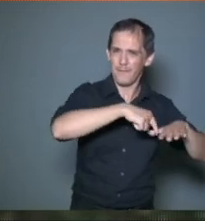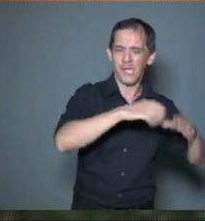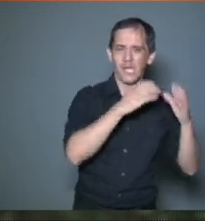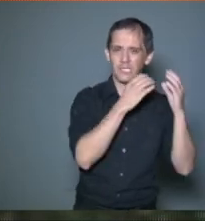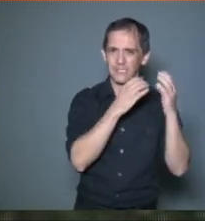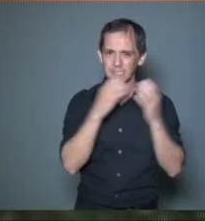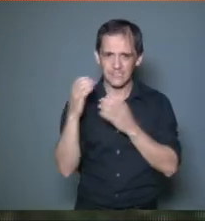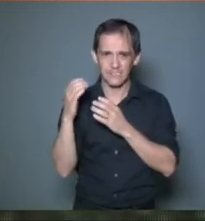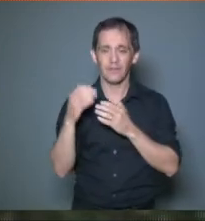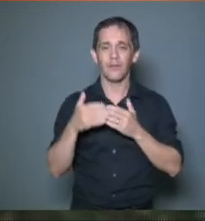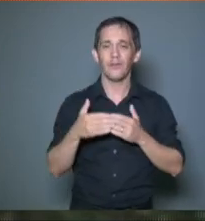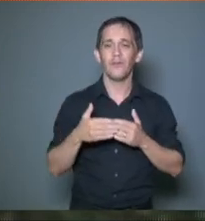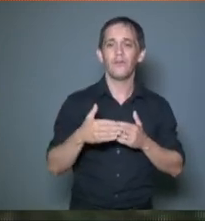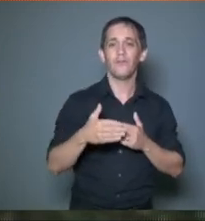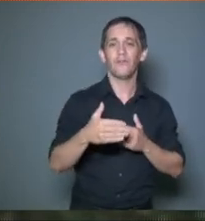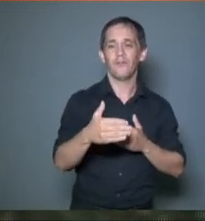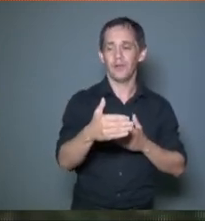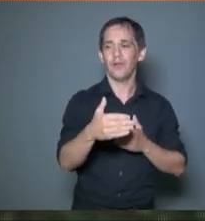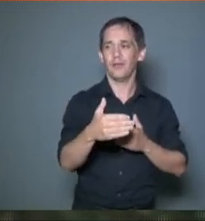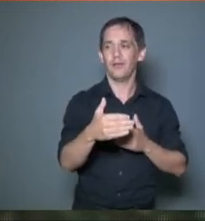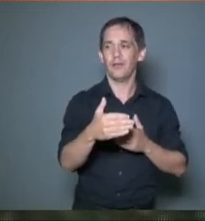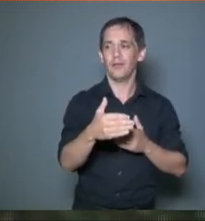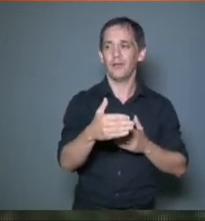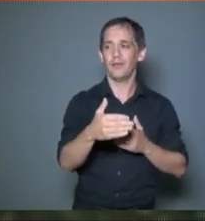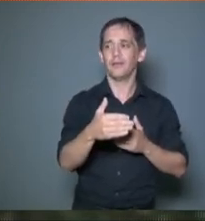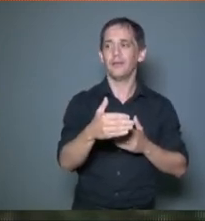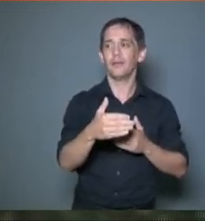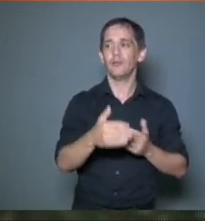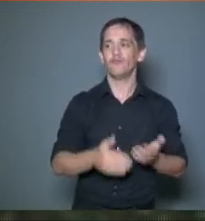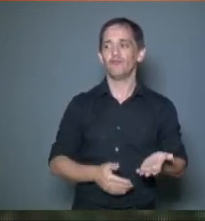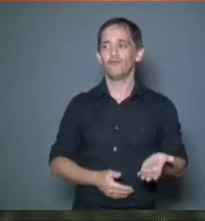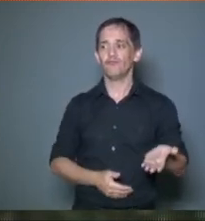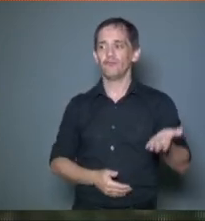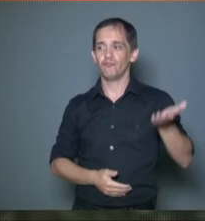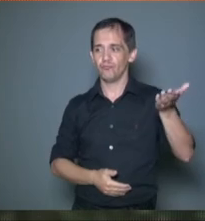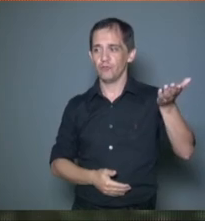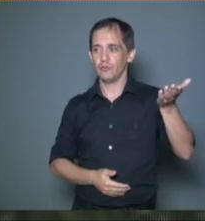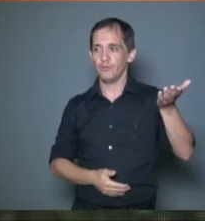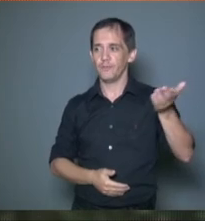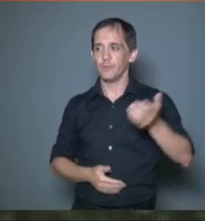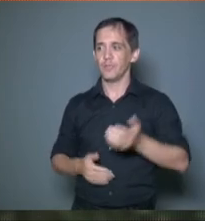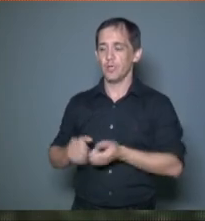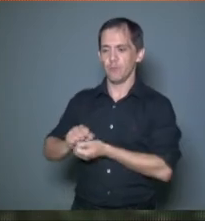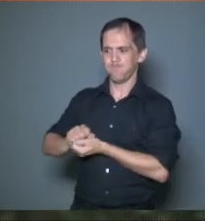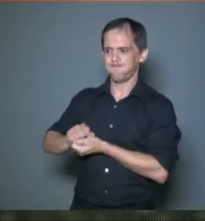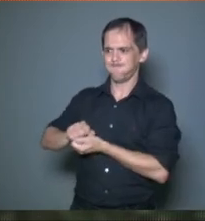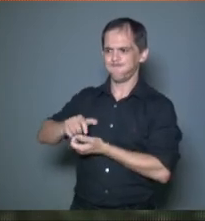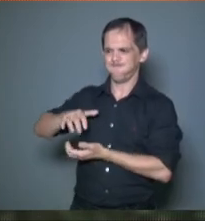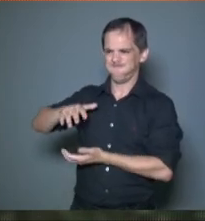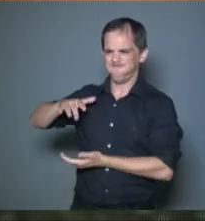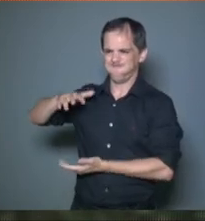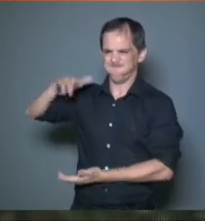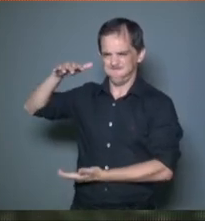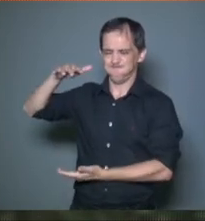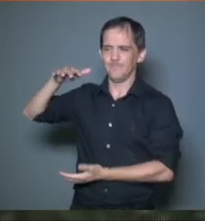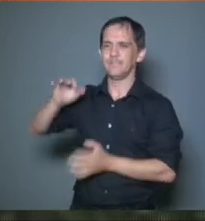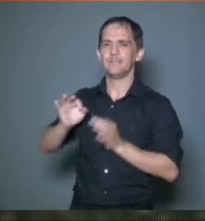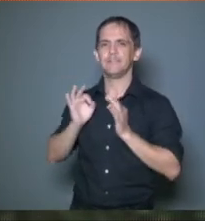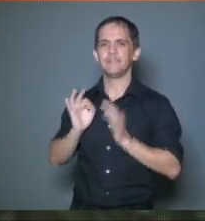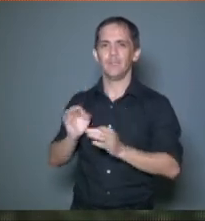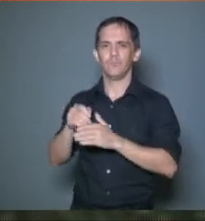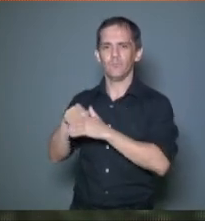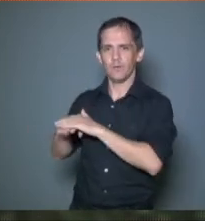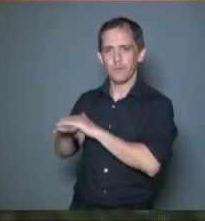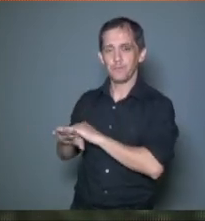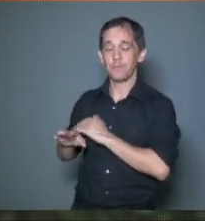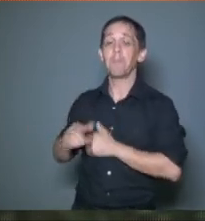All the money coming from the planted area and the corn will yield more than last year. So cash generation will be very